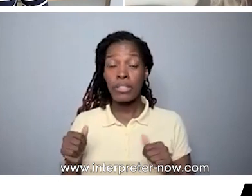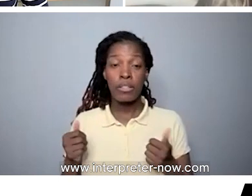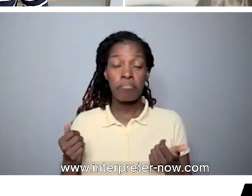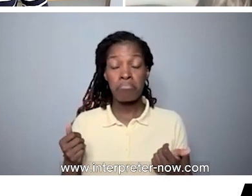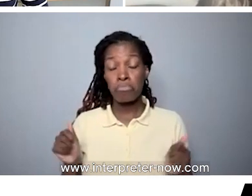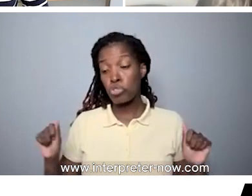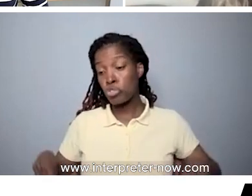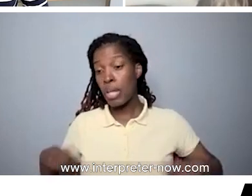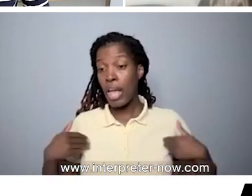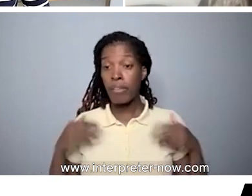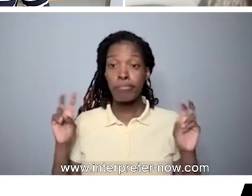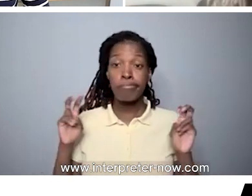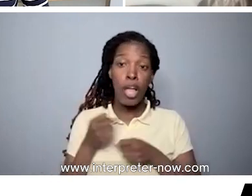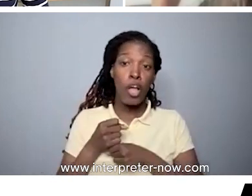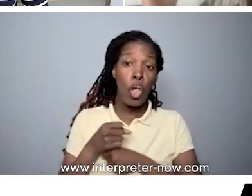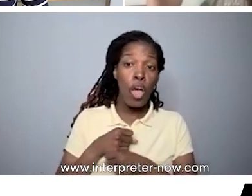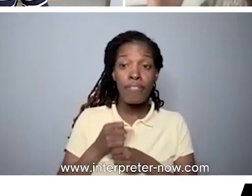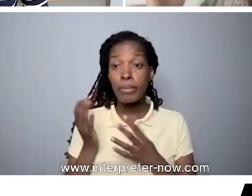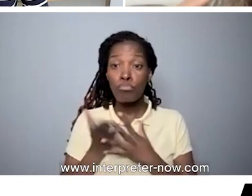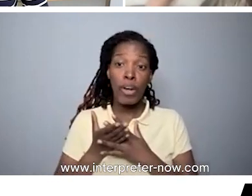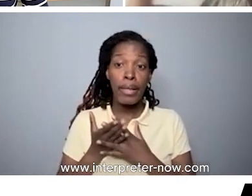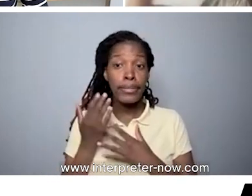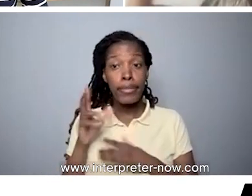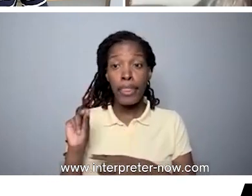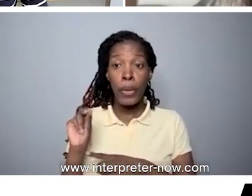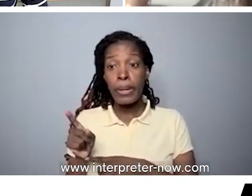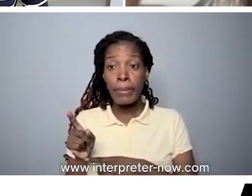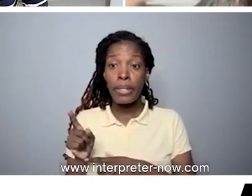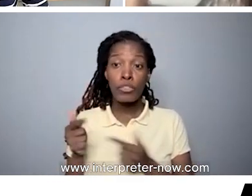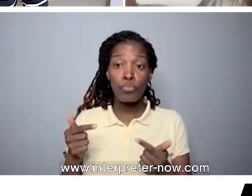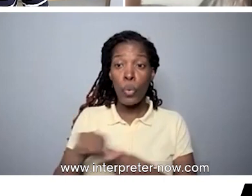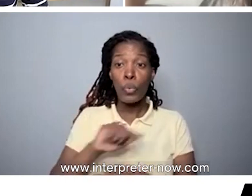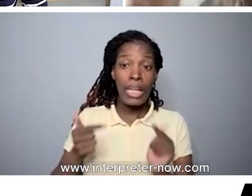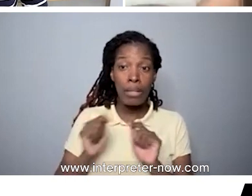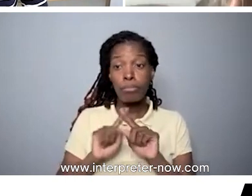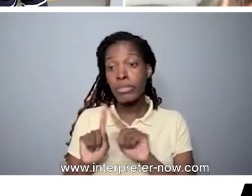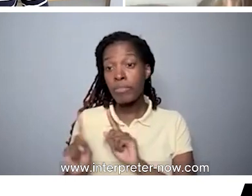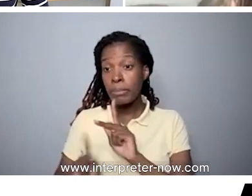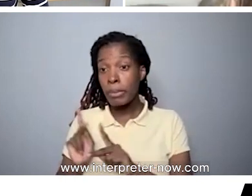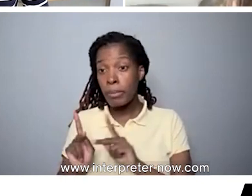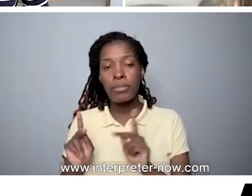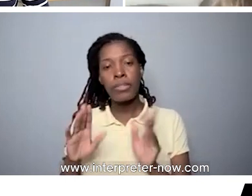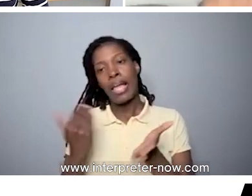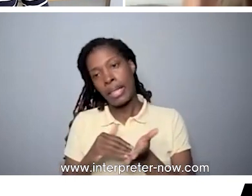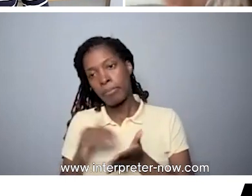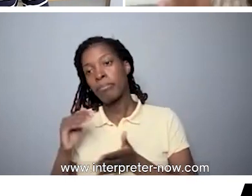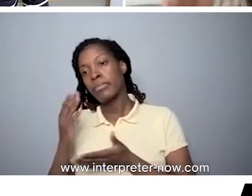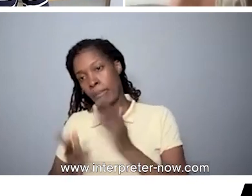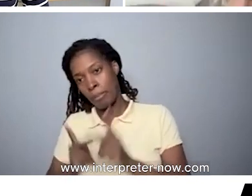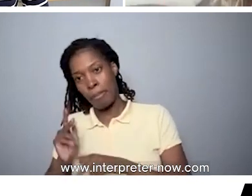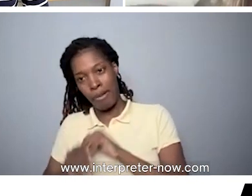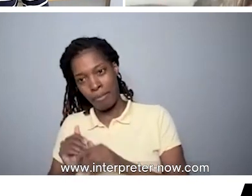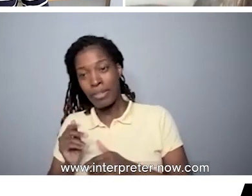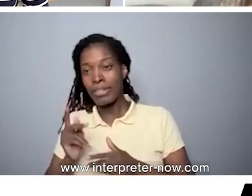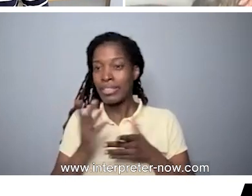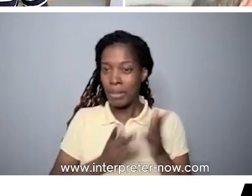like a coffee break, you know, for 30 minutes, like rotating with different people. And again, some people comfortable with that, some people not comfortable